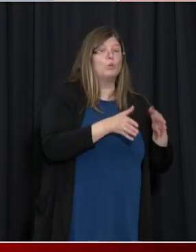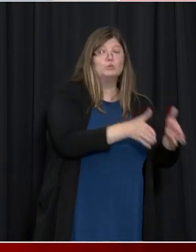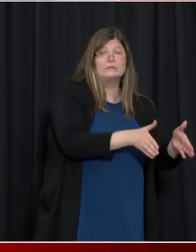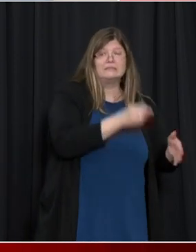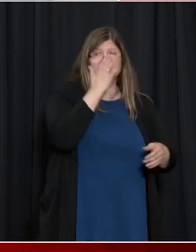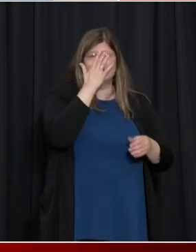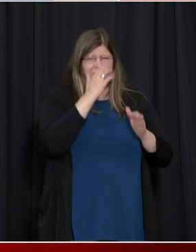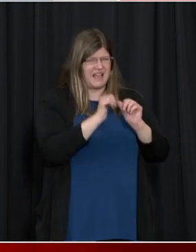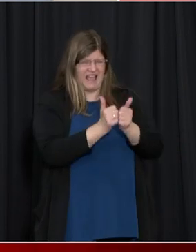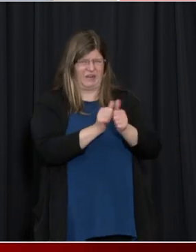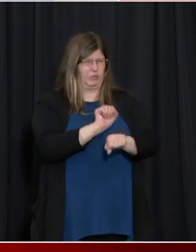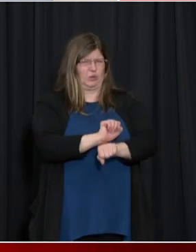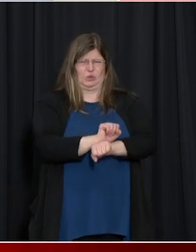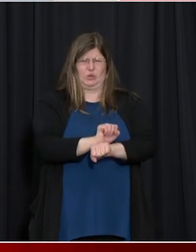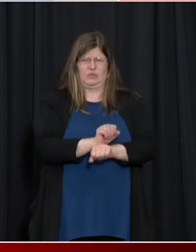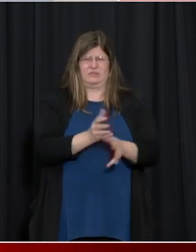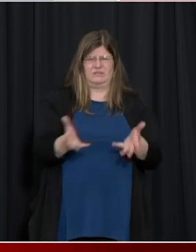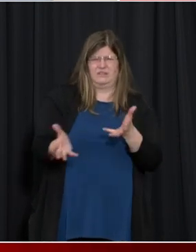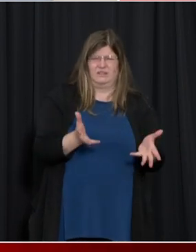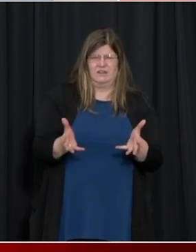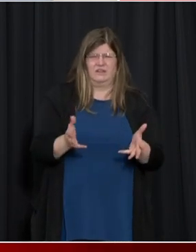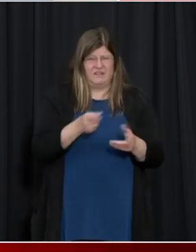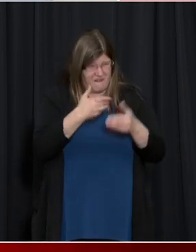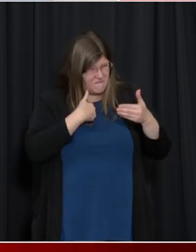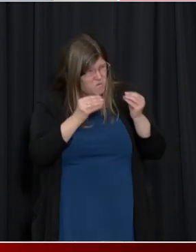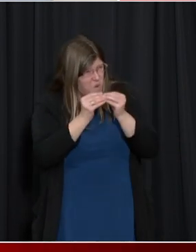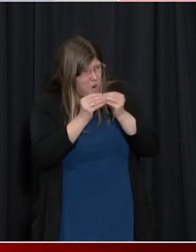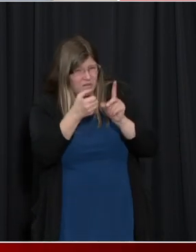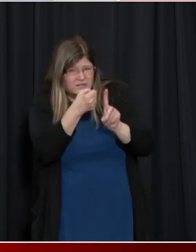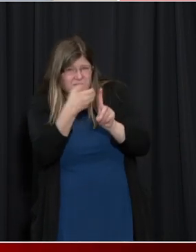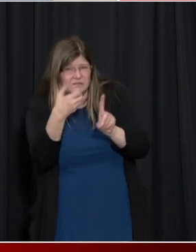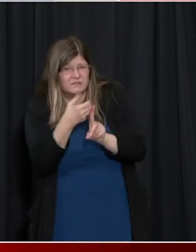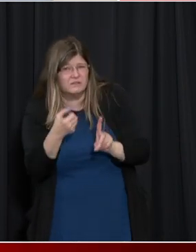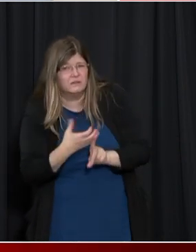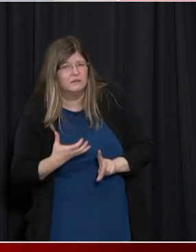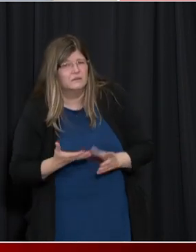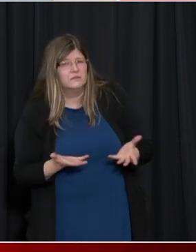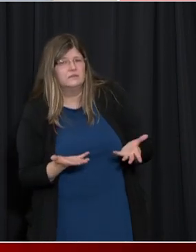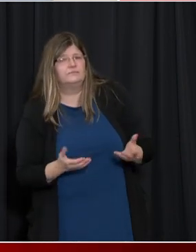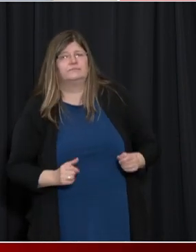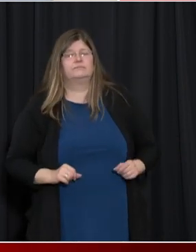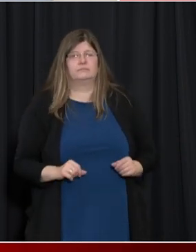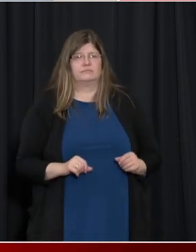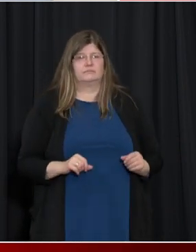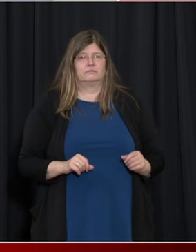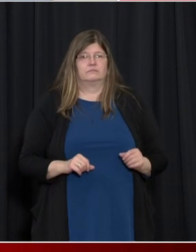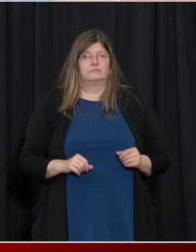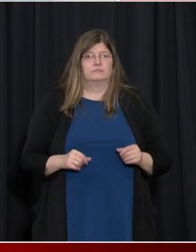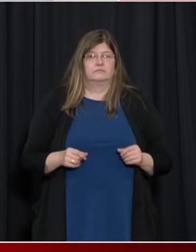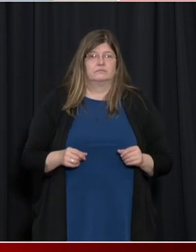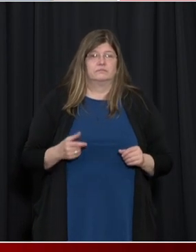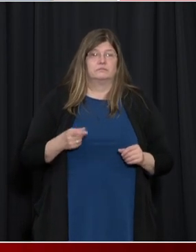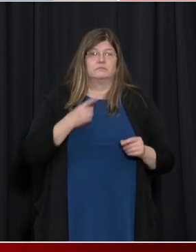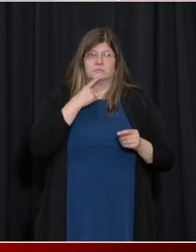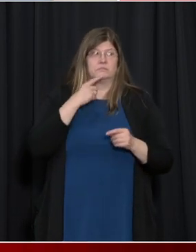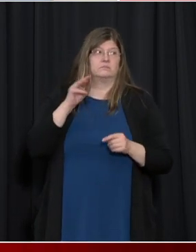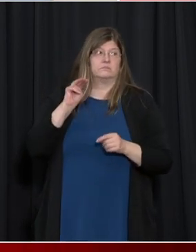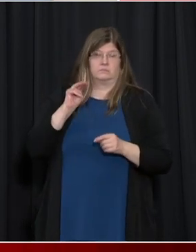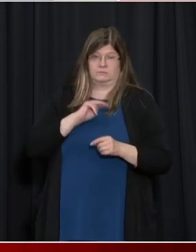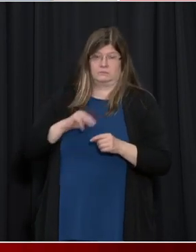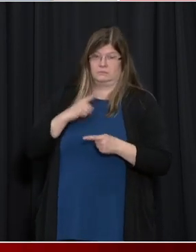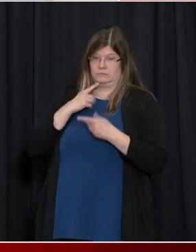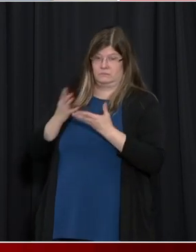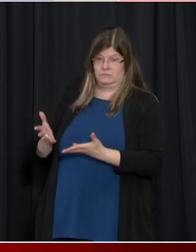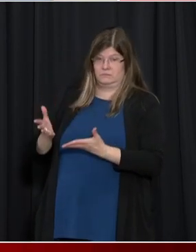more guidance to the mayor and the council? I'll turn to the chairs first. Were you able to hear that